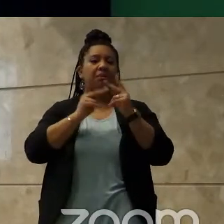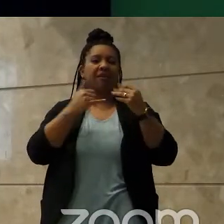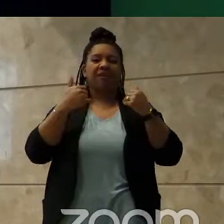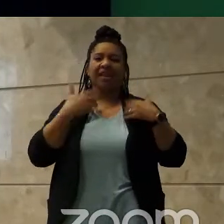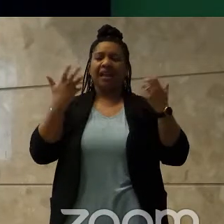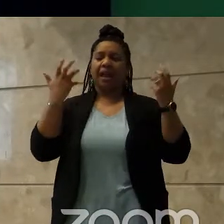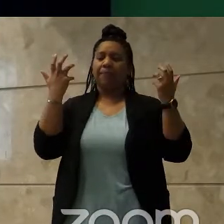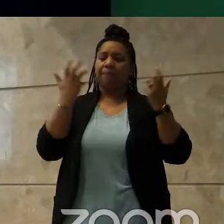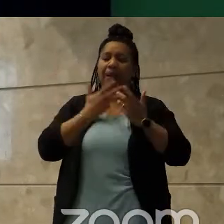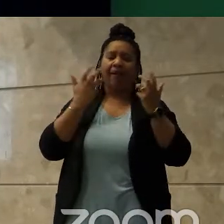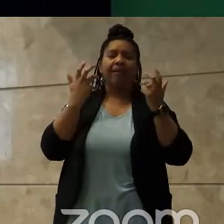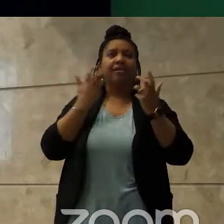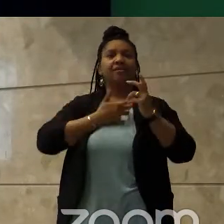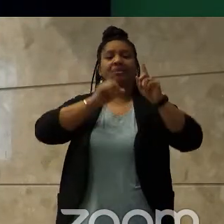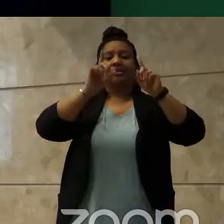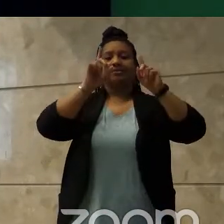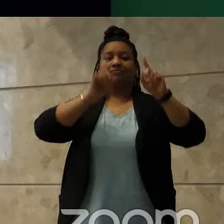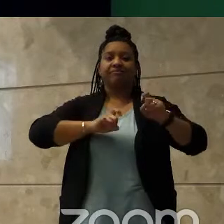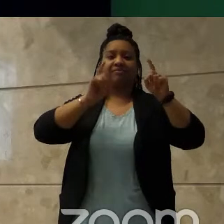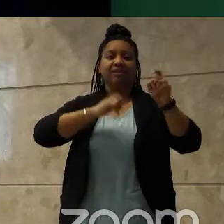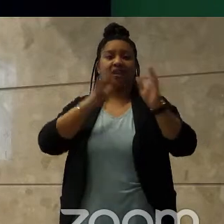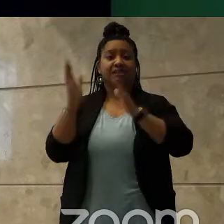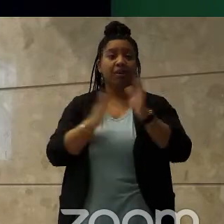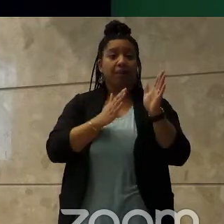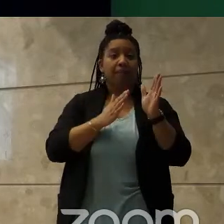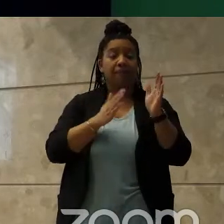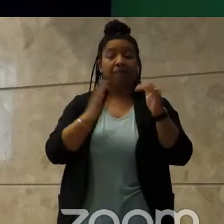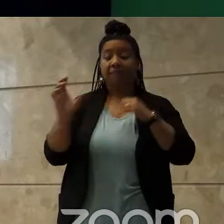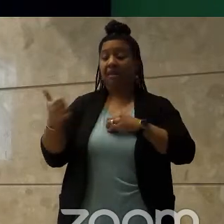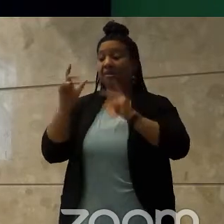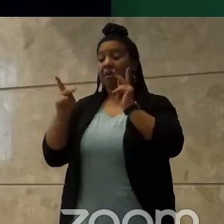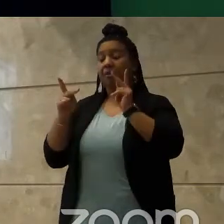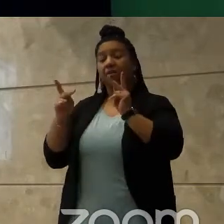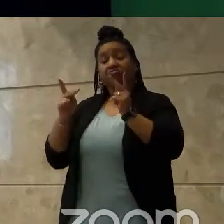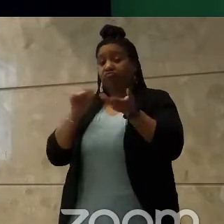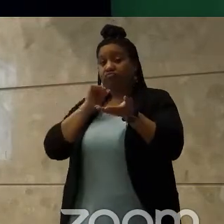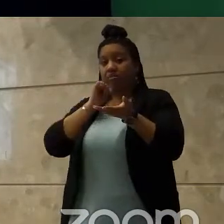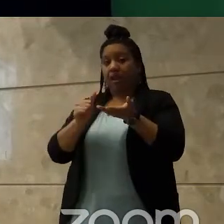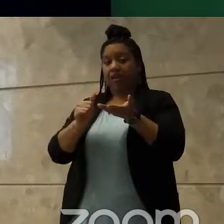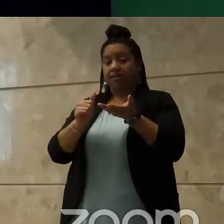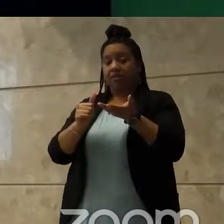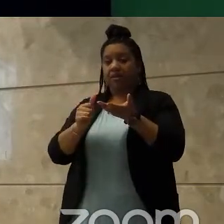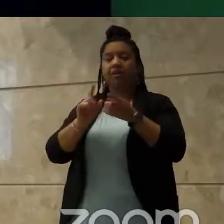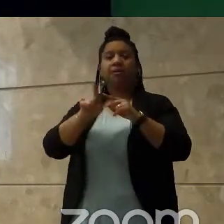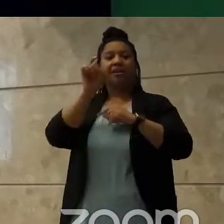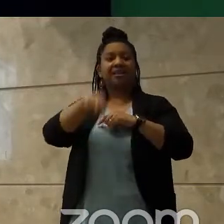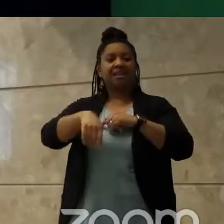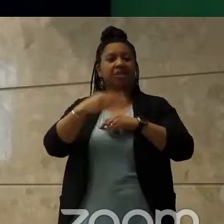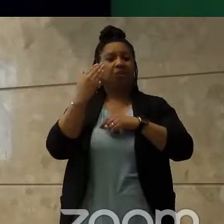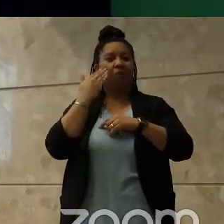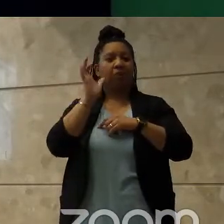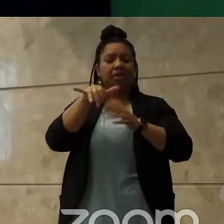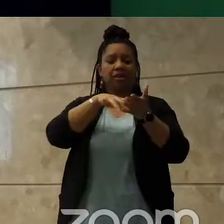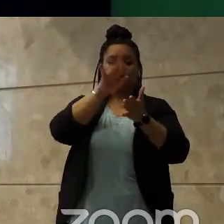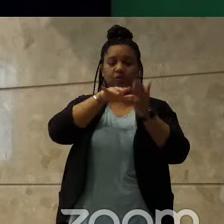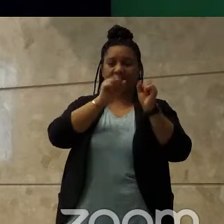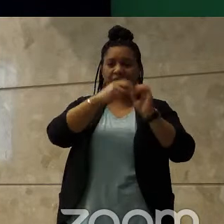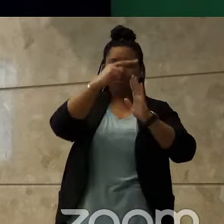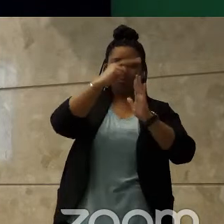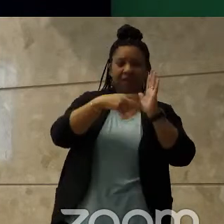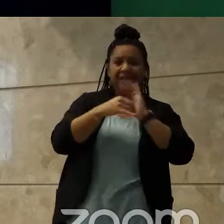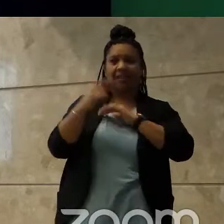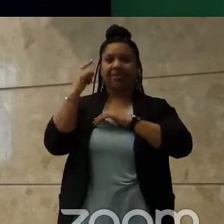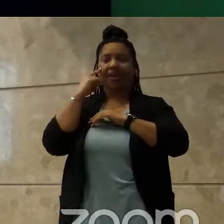test preparation, and others may not, you see. But you need to know the student can read and think well. And